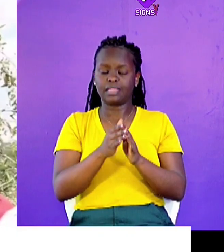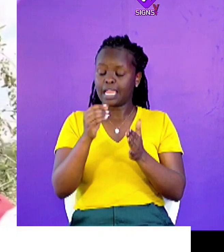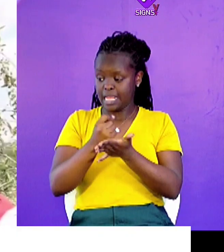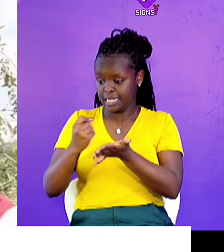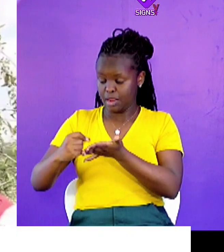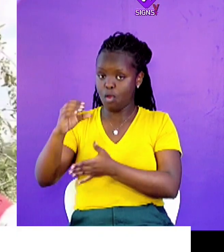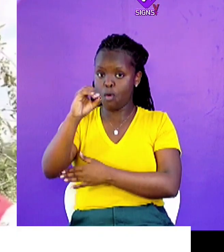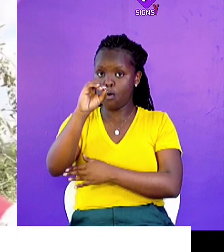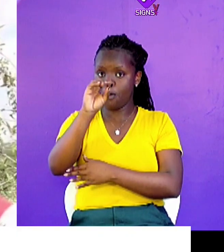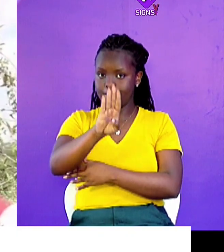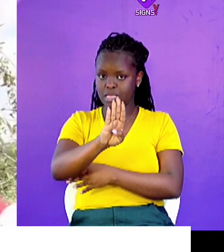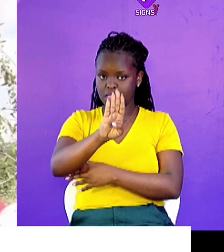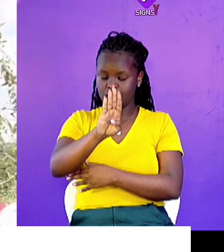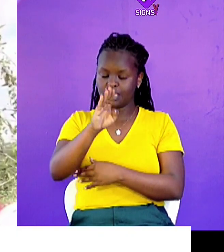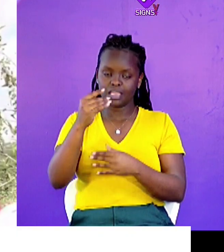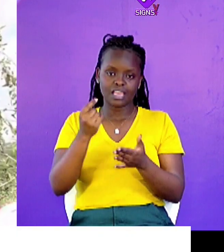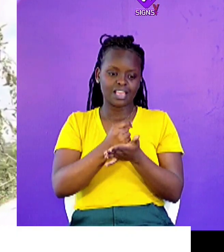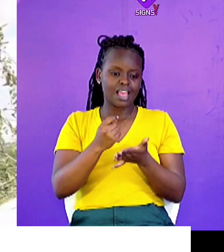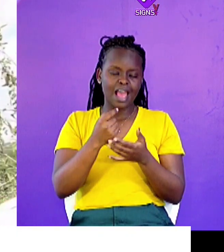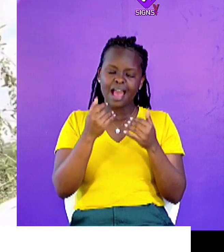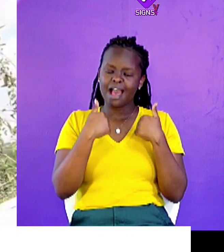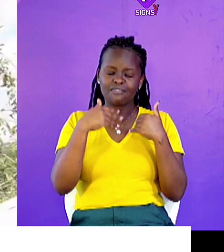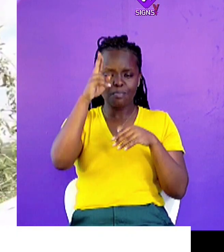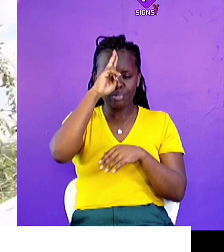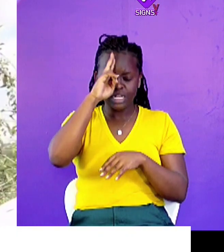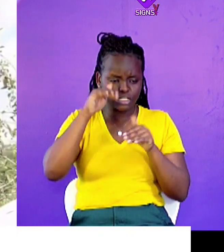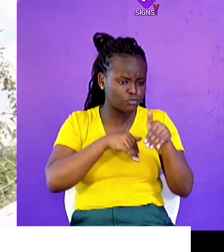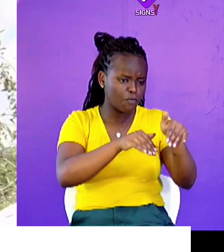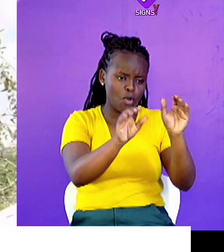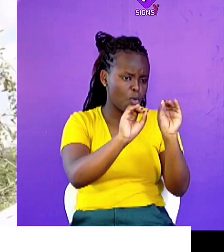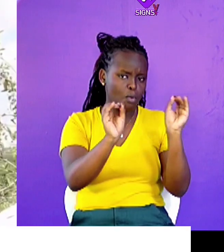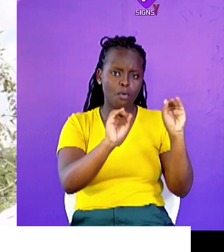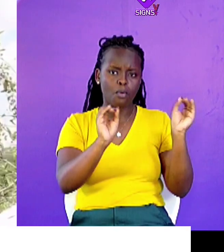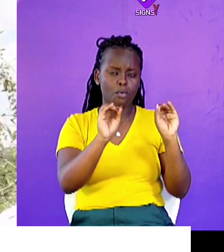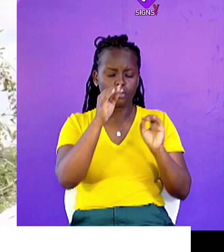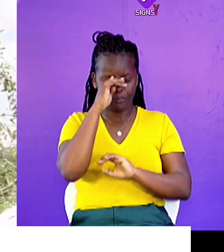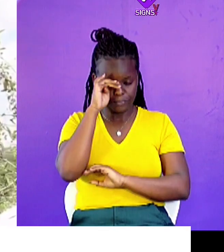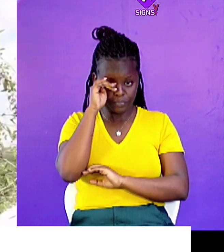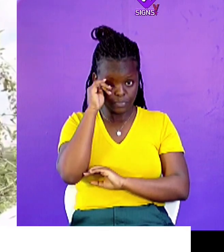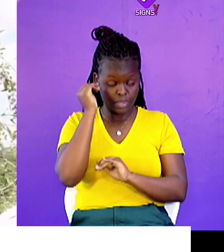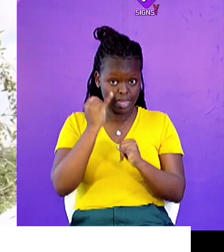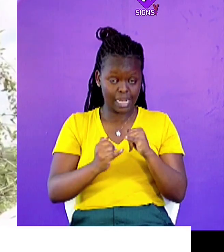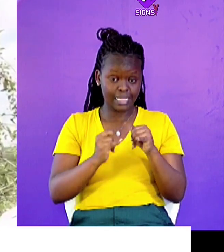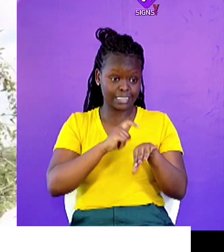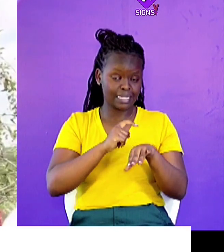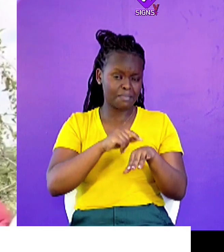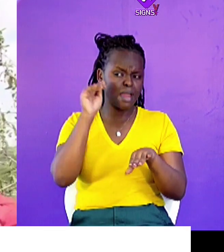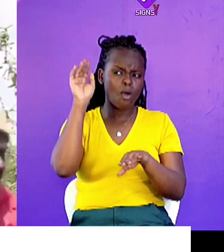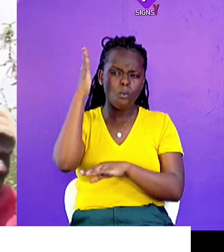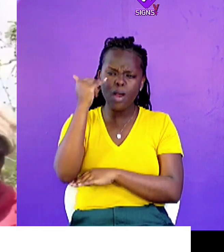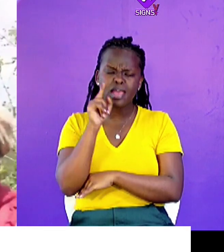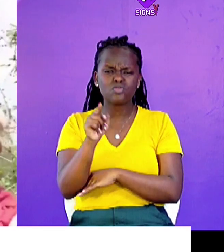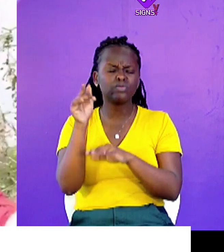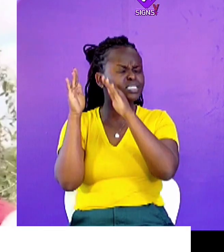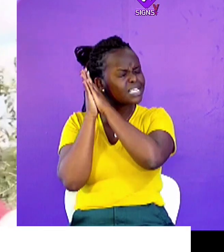na sikusaidika juu hakuna umbwa ilikuja kufuata hao waizi, na wakati wa mwisho nikaulizwa, "Mbona wewe mama